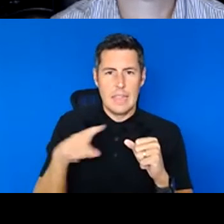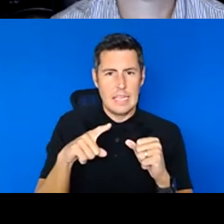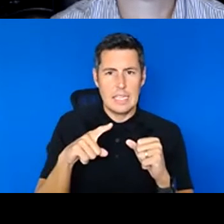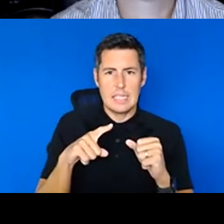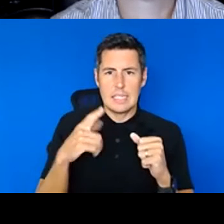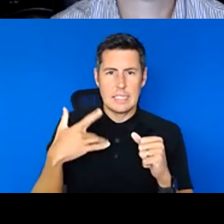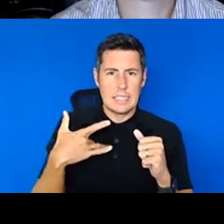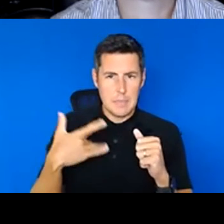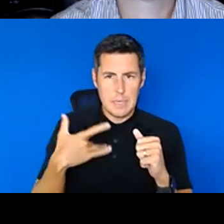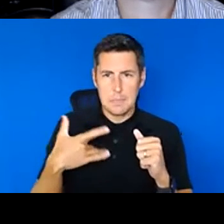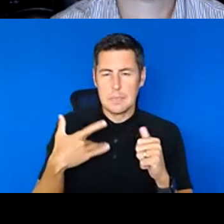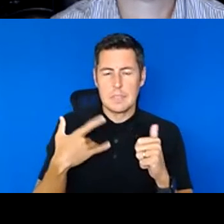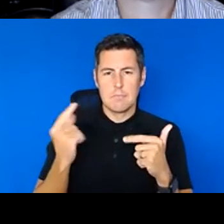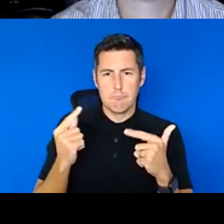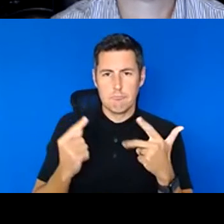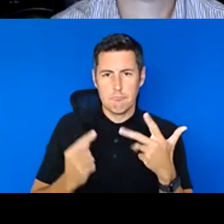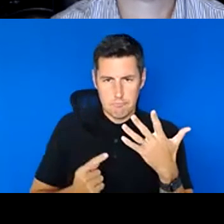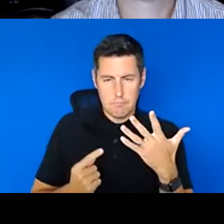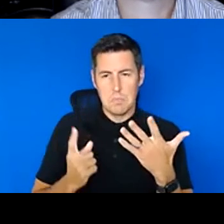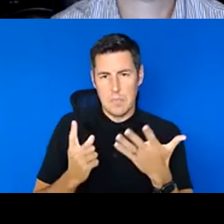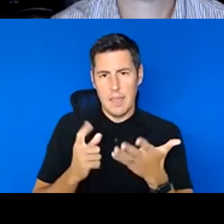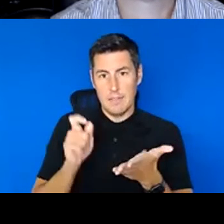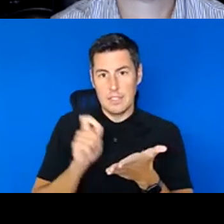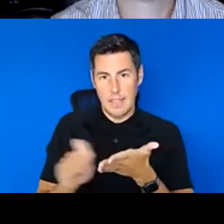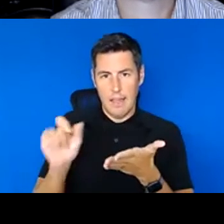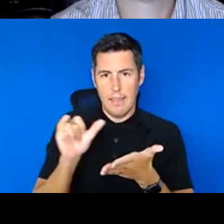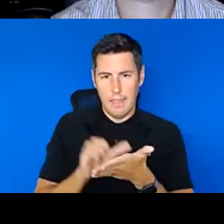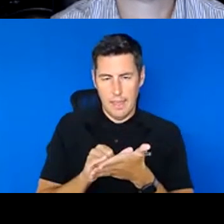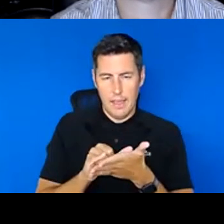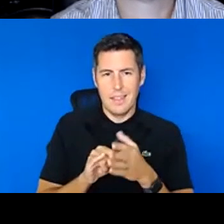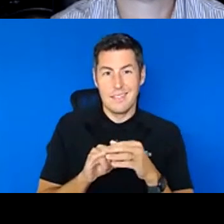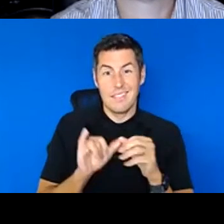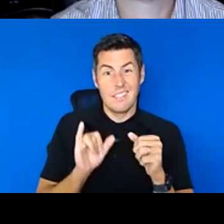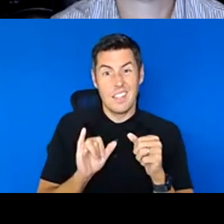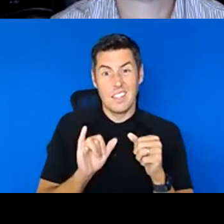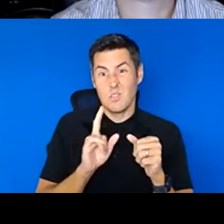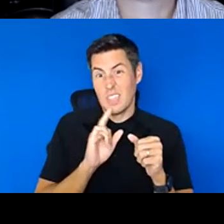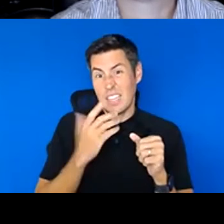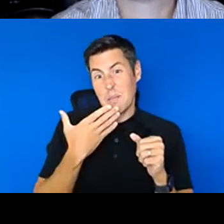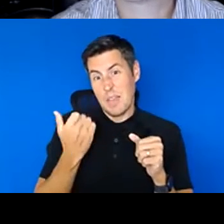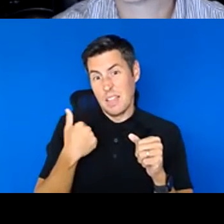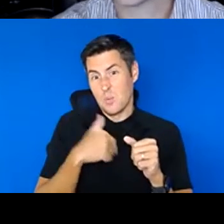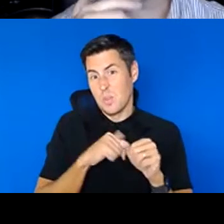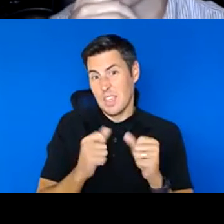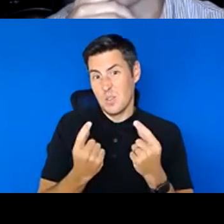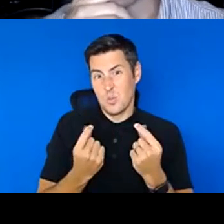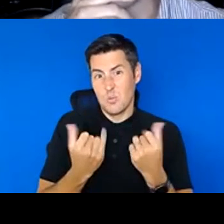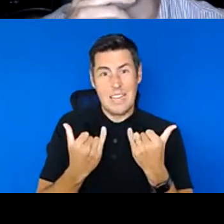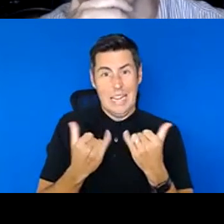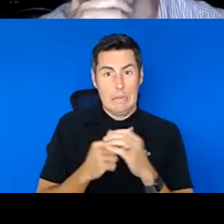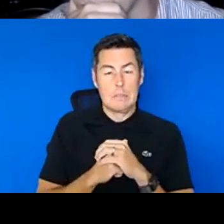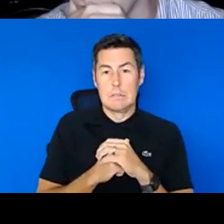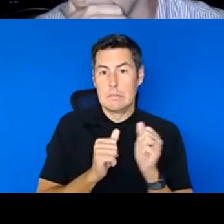And they attest to that. And that's basically the best we can do right now. There's really no other